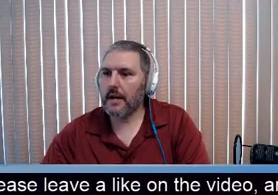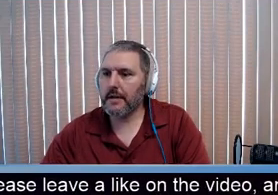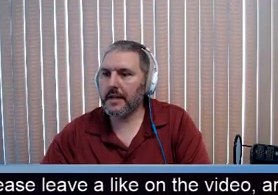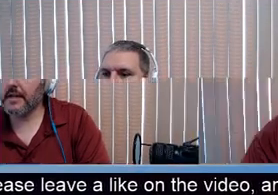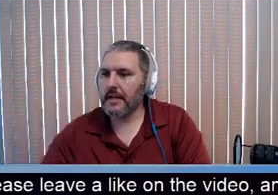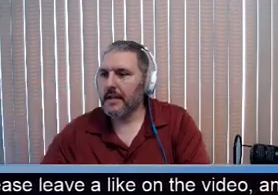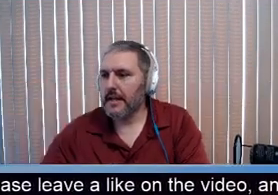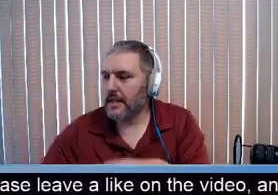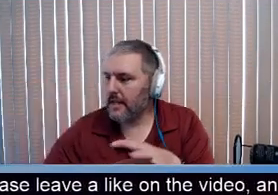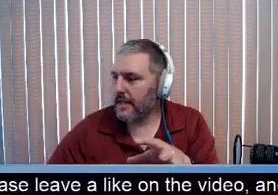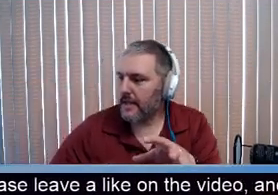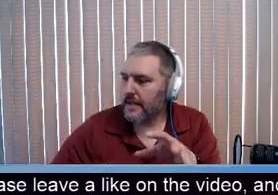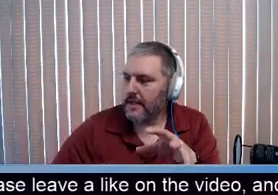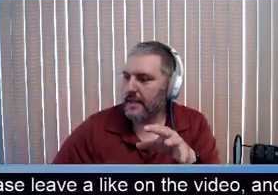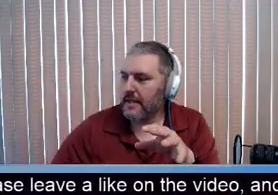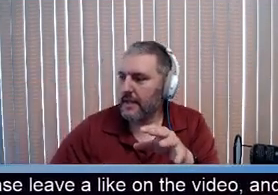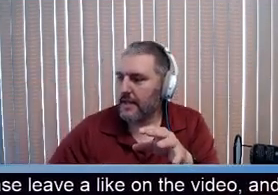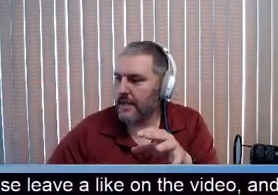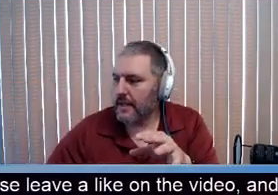Okay, I mean,